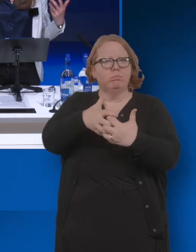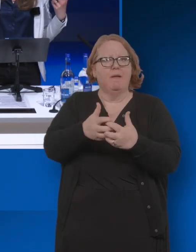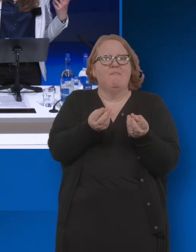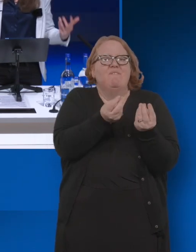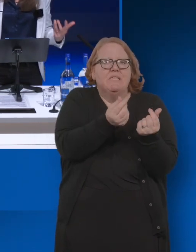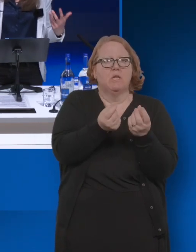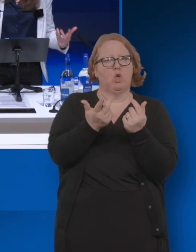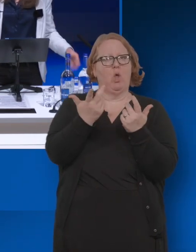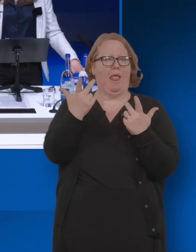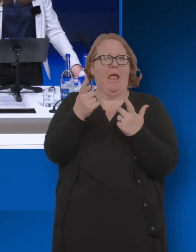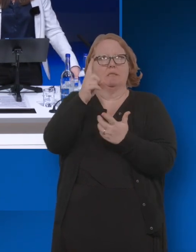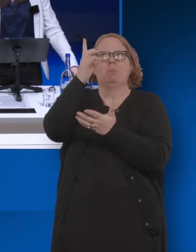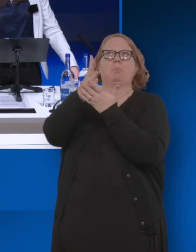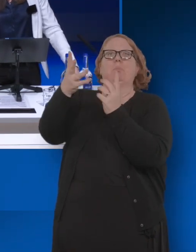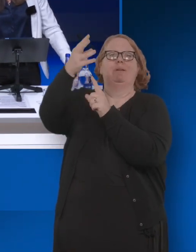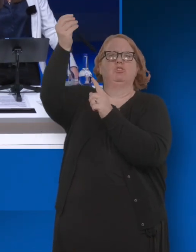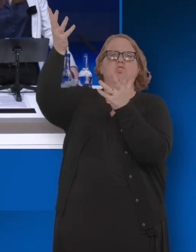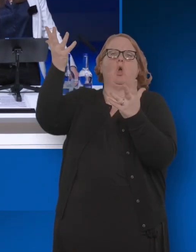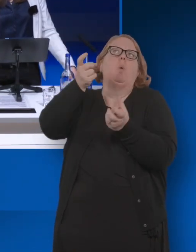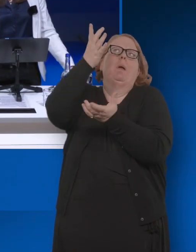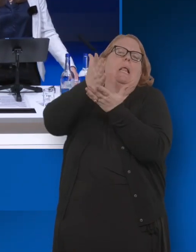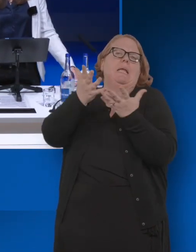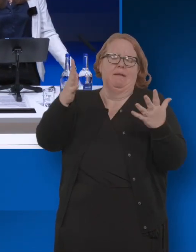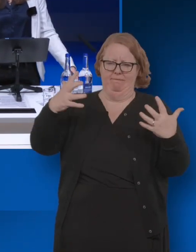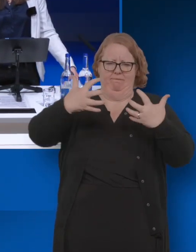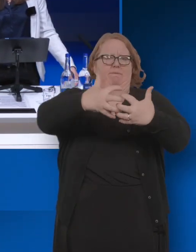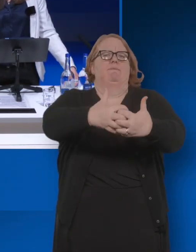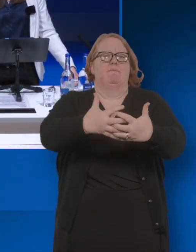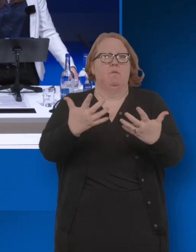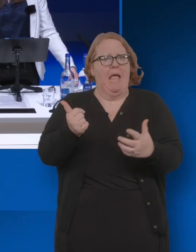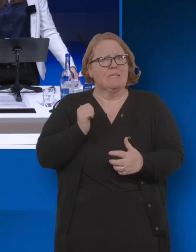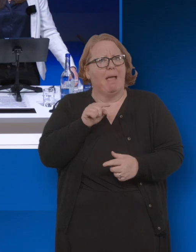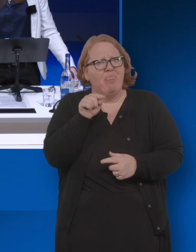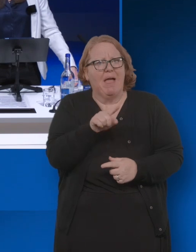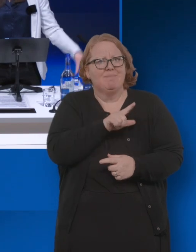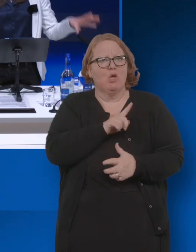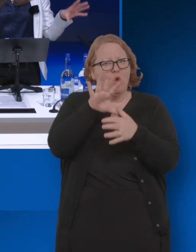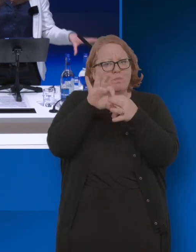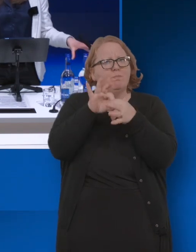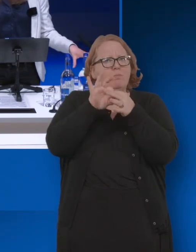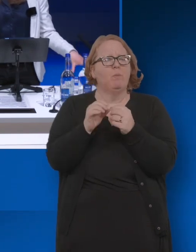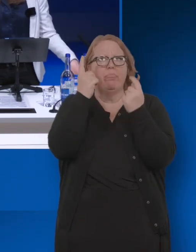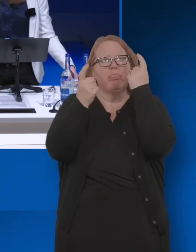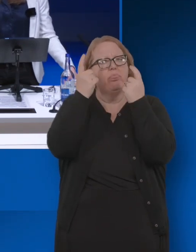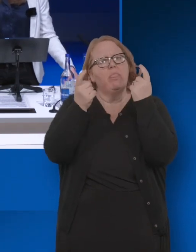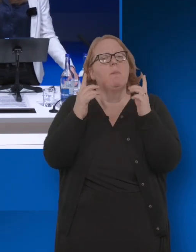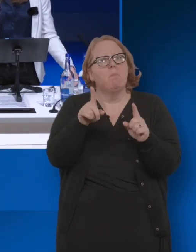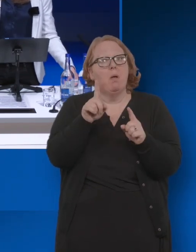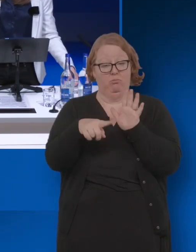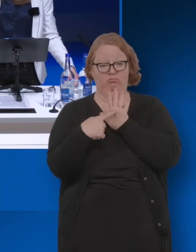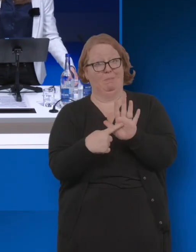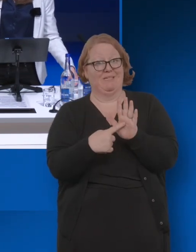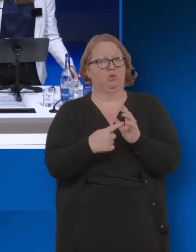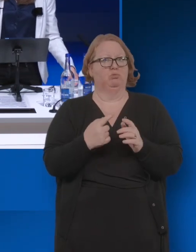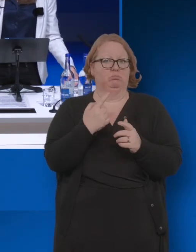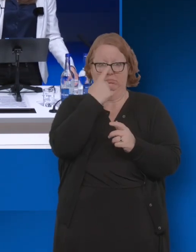physical and spiritual beings. Actually, that's exactly what we should expect that there's representation in the brain,